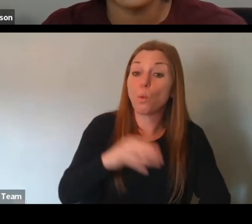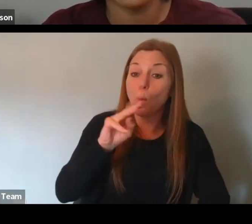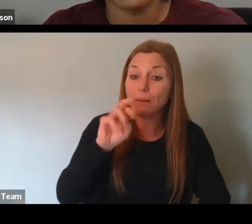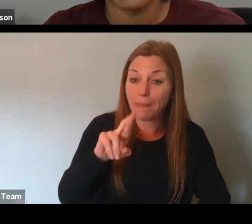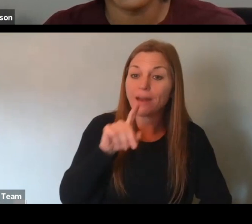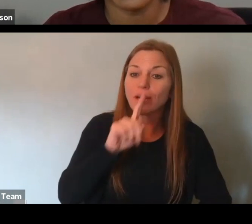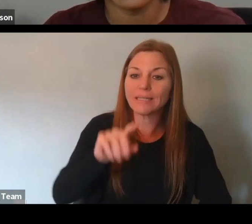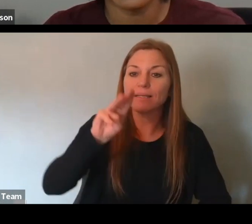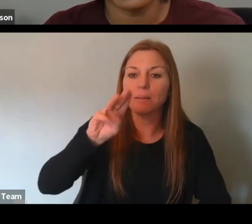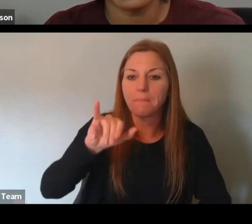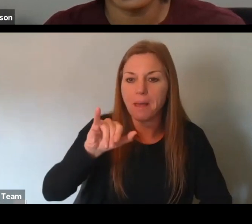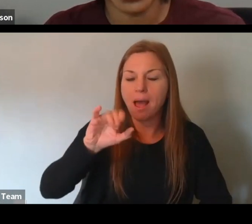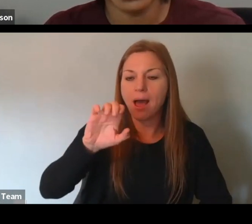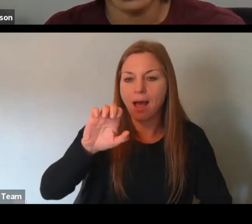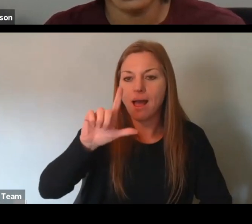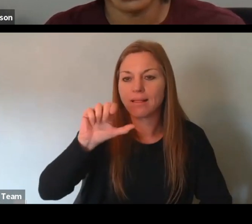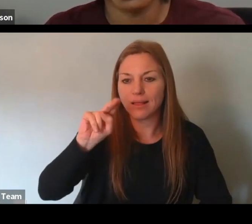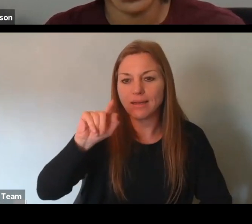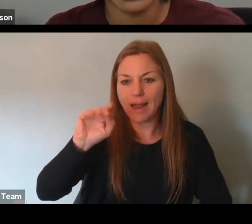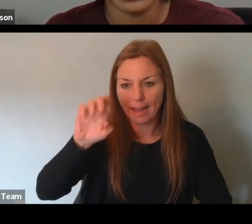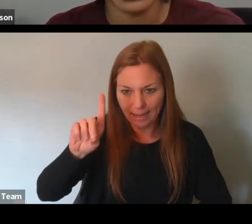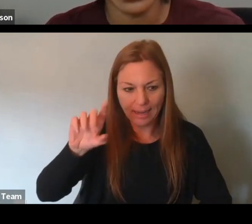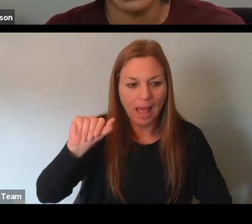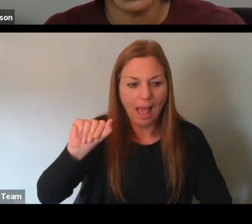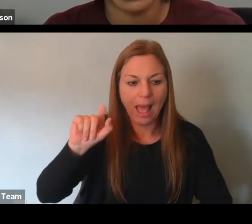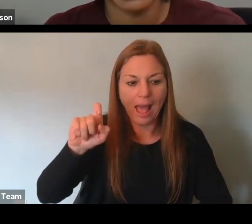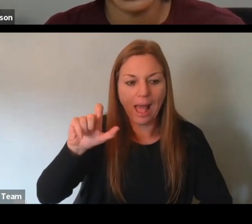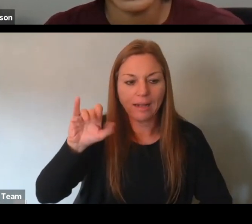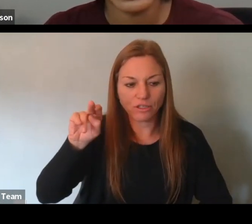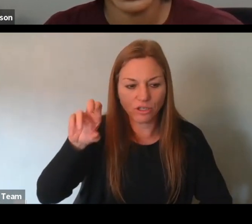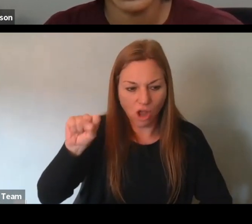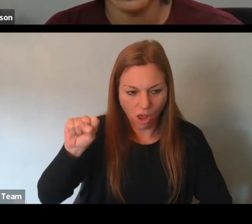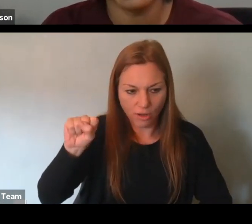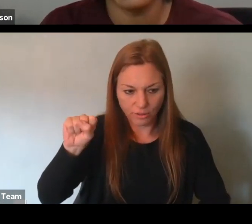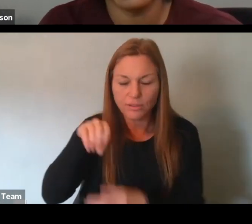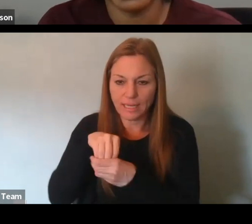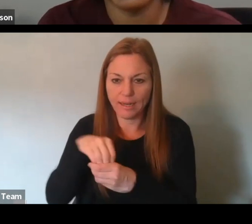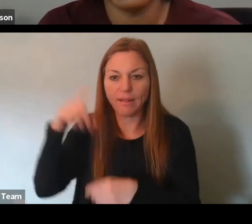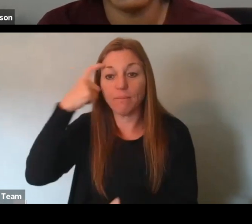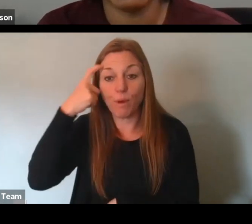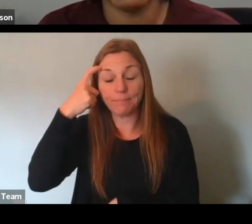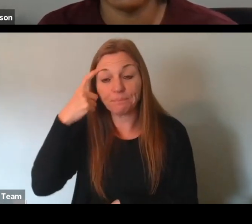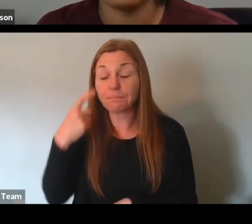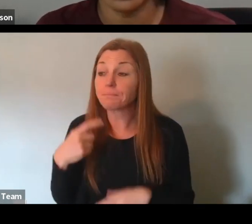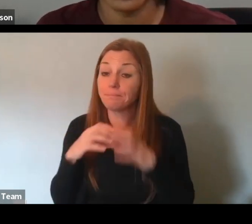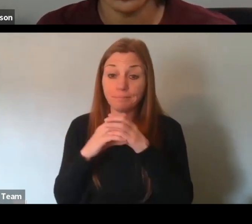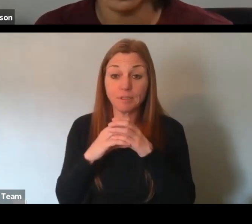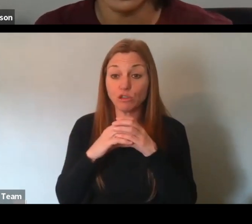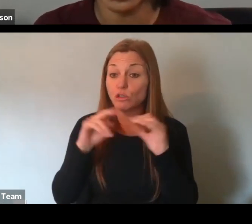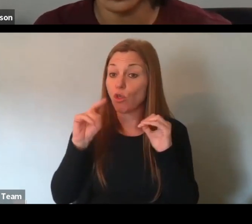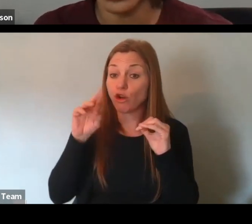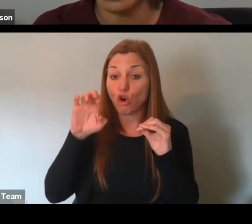in the brain. So it's the part of the neuron or brain cells that is connecting,